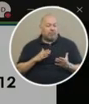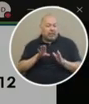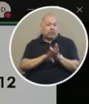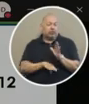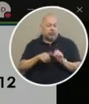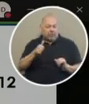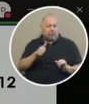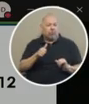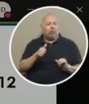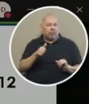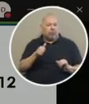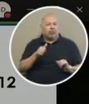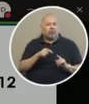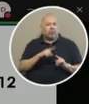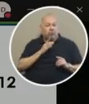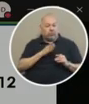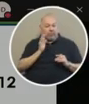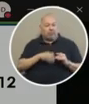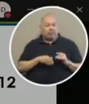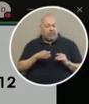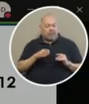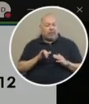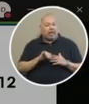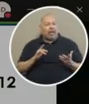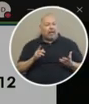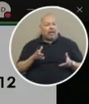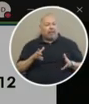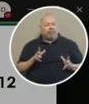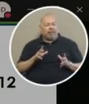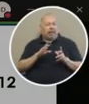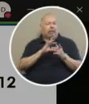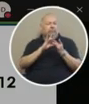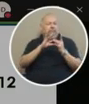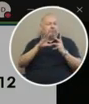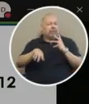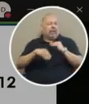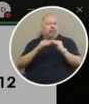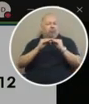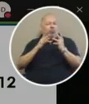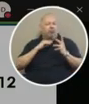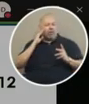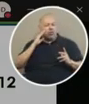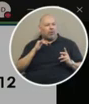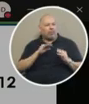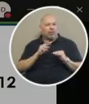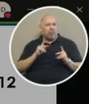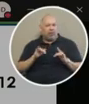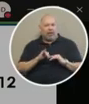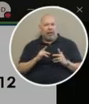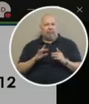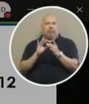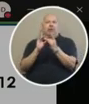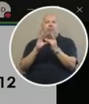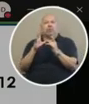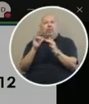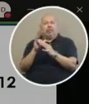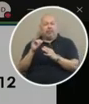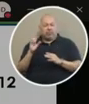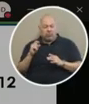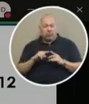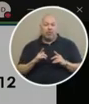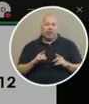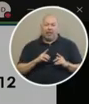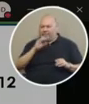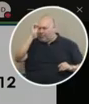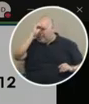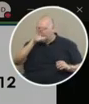cheaper, less expensive to just complete the project, let me just elaborate on that, because I know there'll be a lot of people that have a lot of comments on that, or a lot